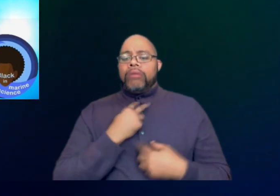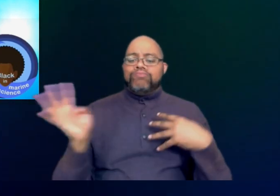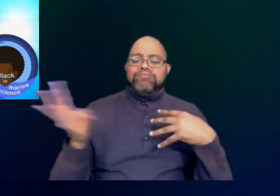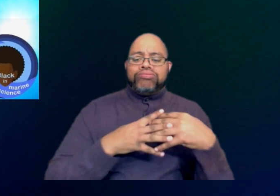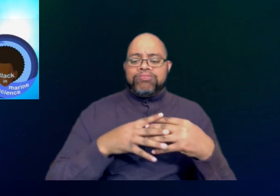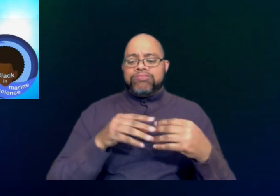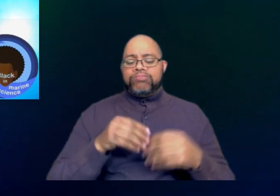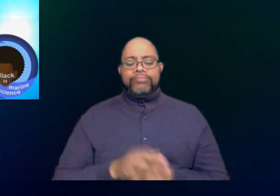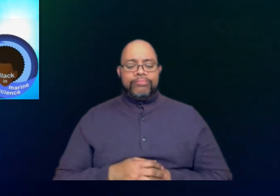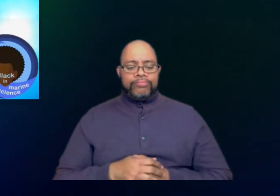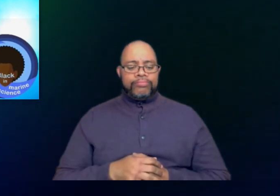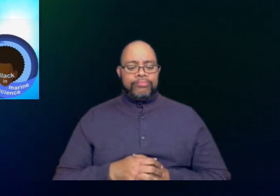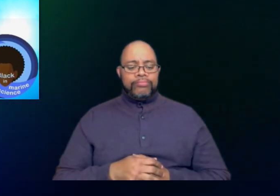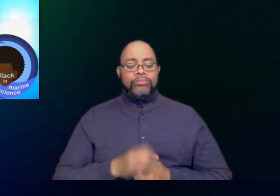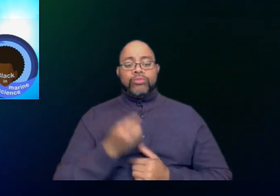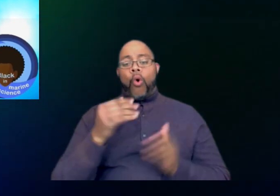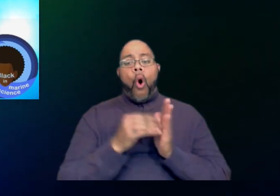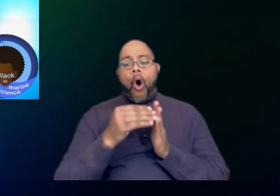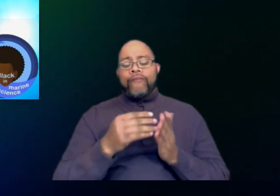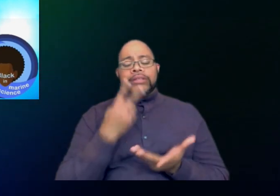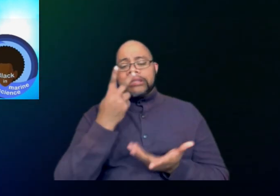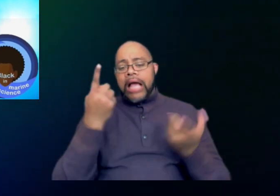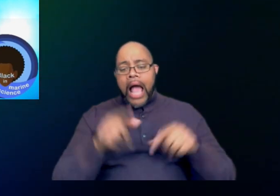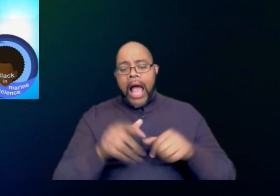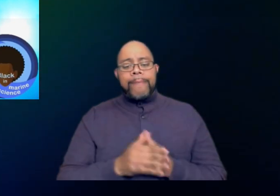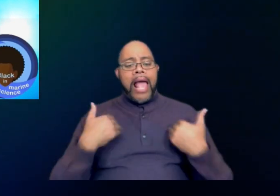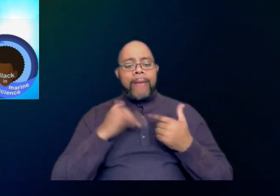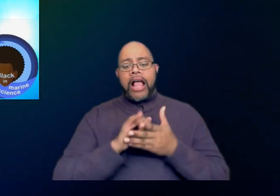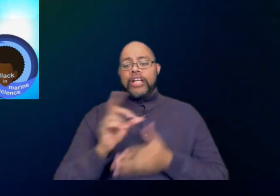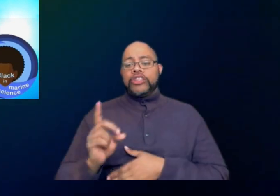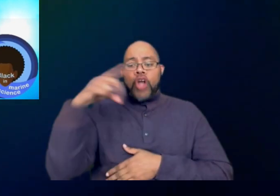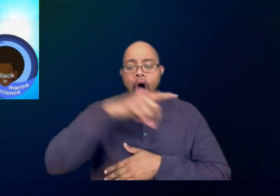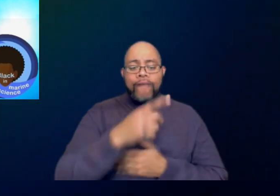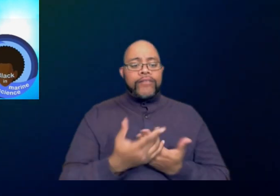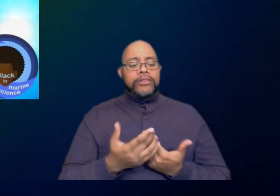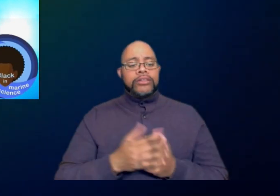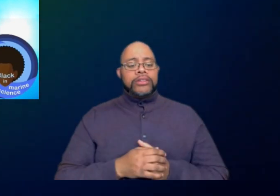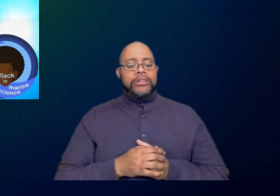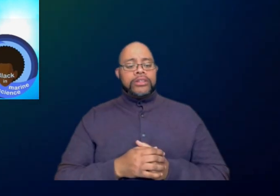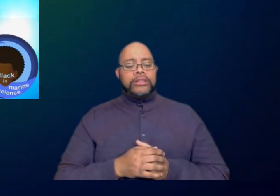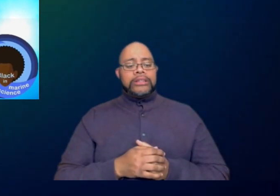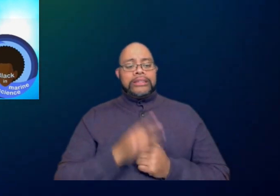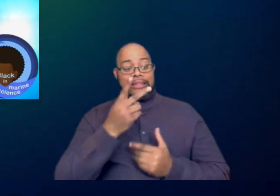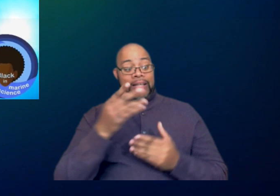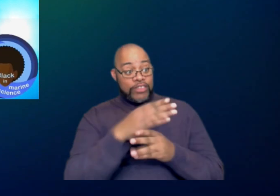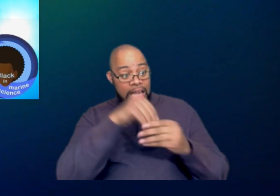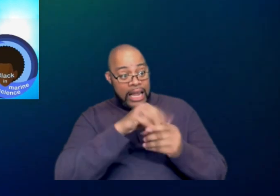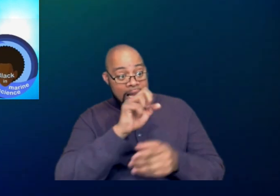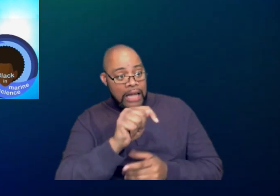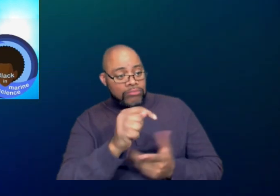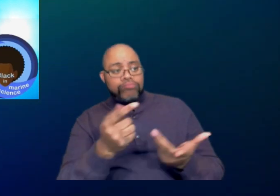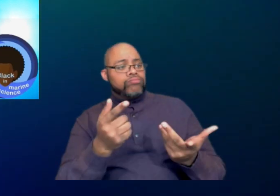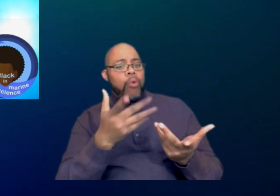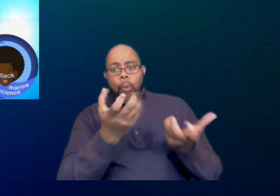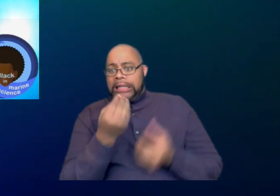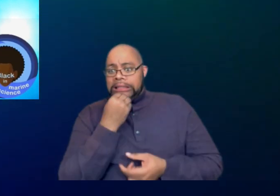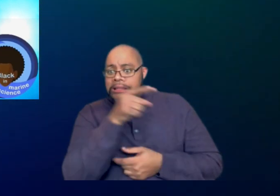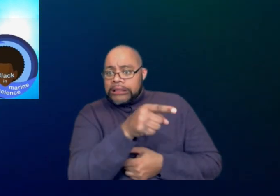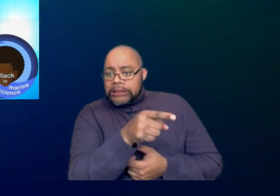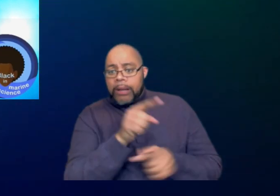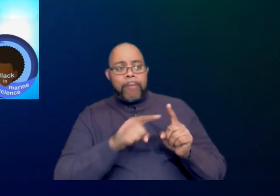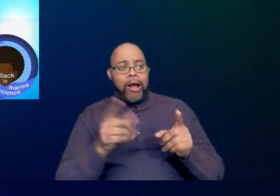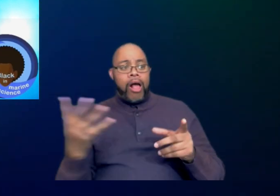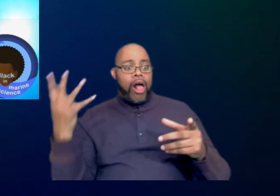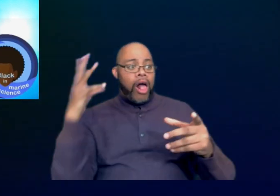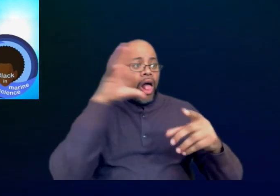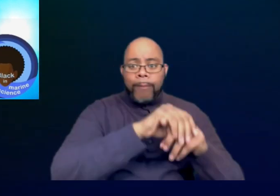caught in these traps. So oftentimes animals like dolphins will see the fish in the nets and of course want to